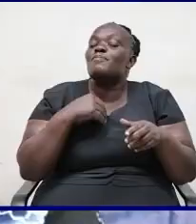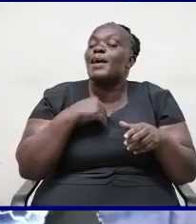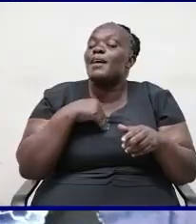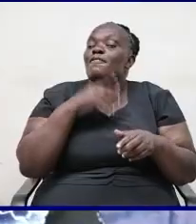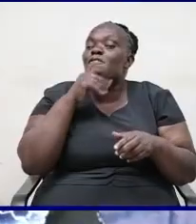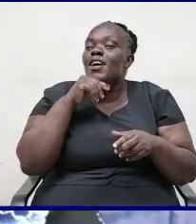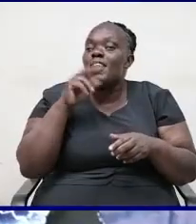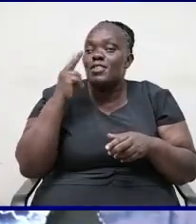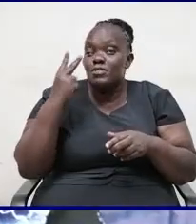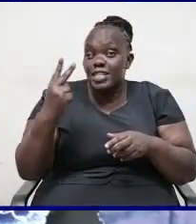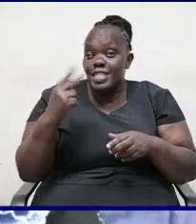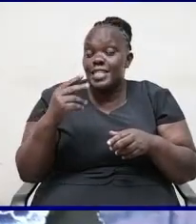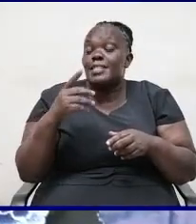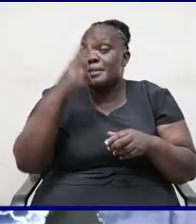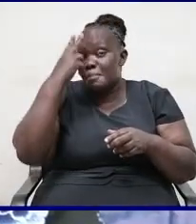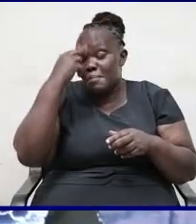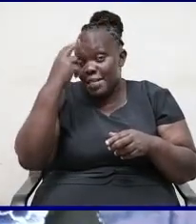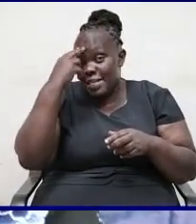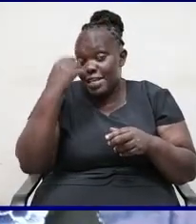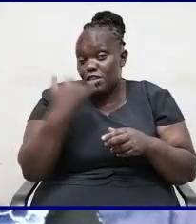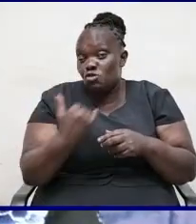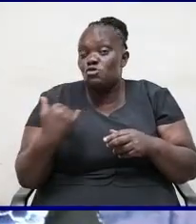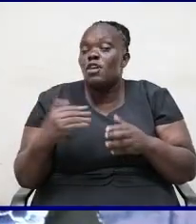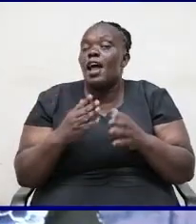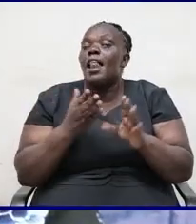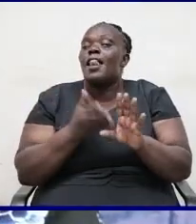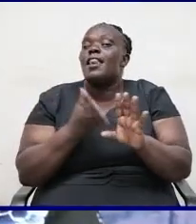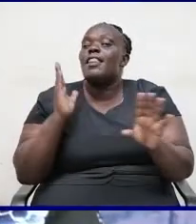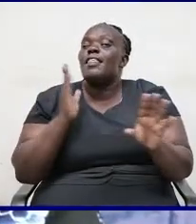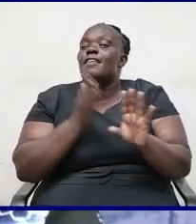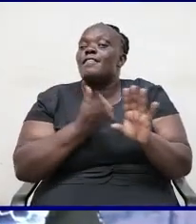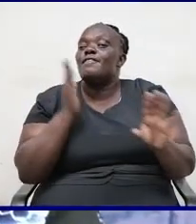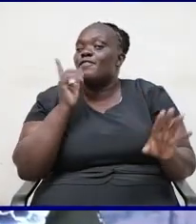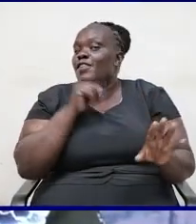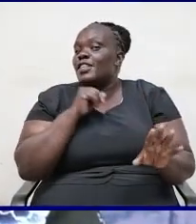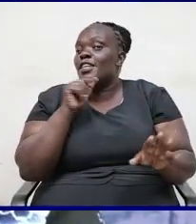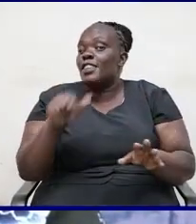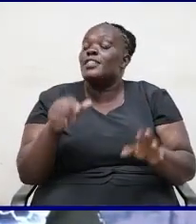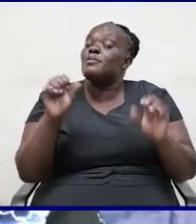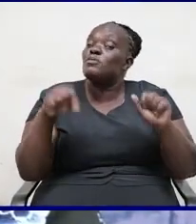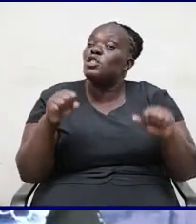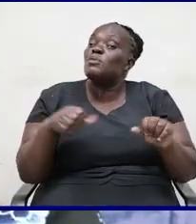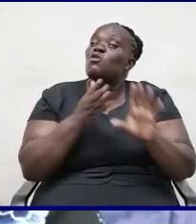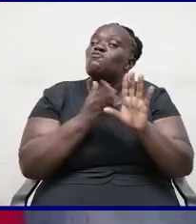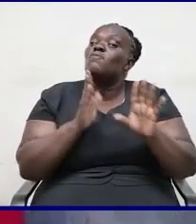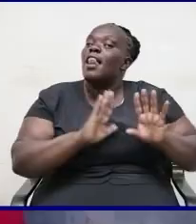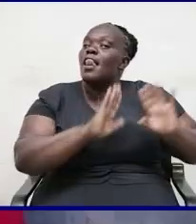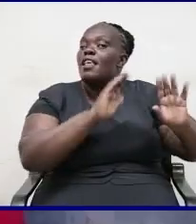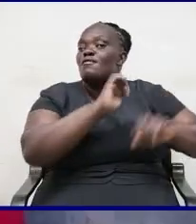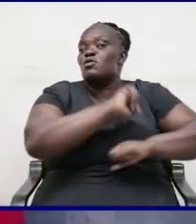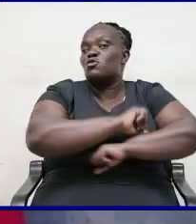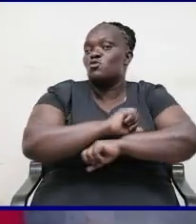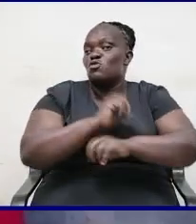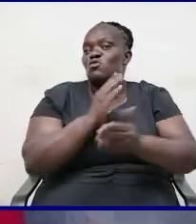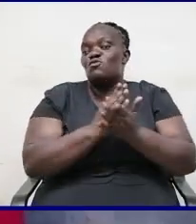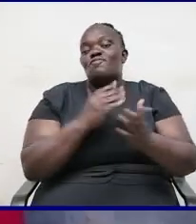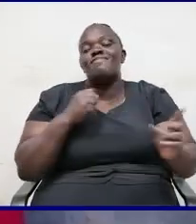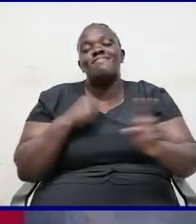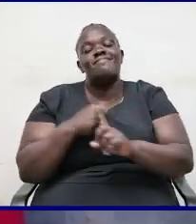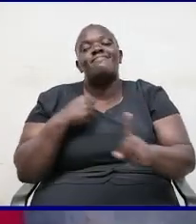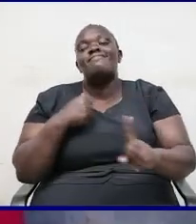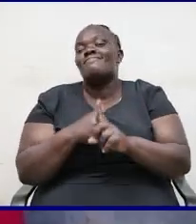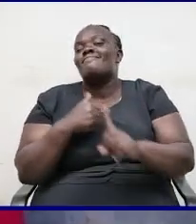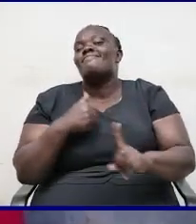see, these Maasai children are dropping out, and I am fearing that this one may also drop out. And he persuaded